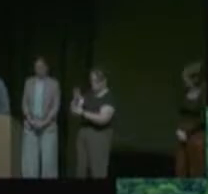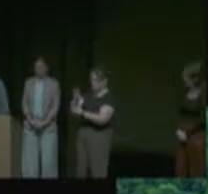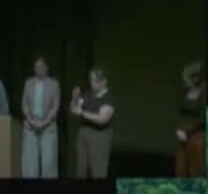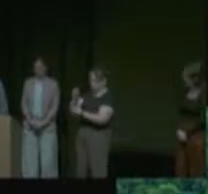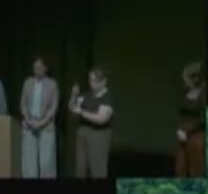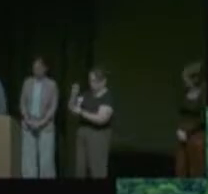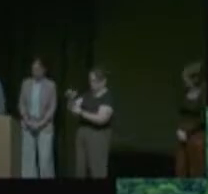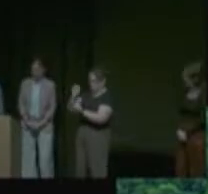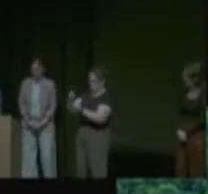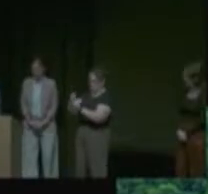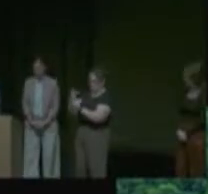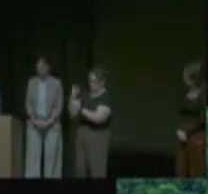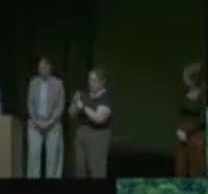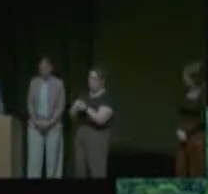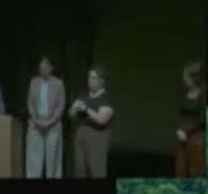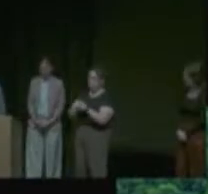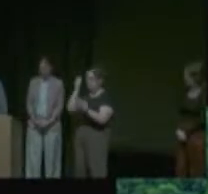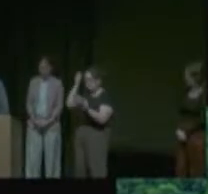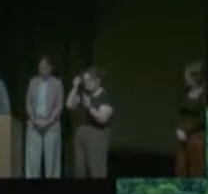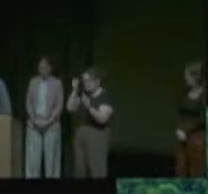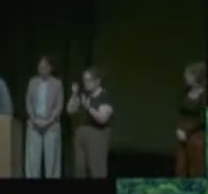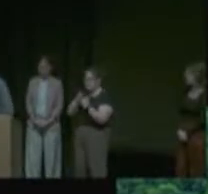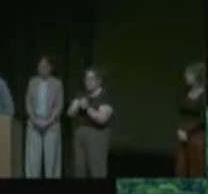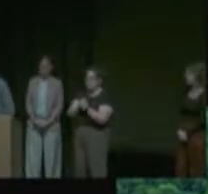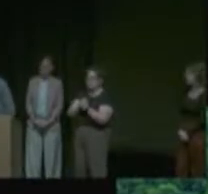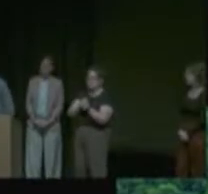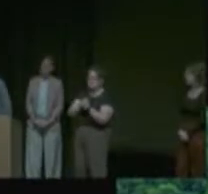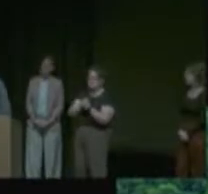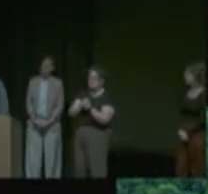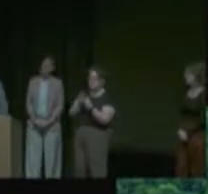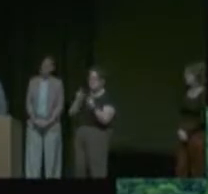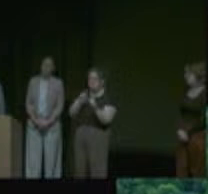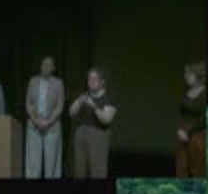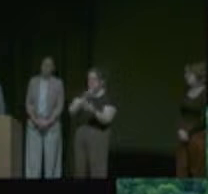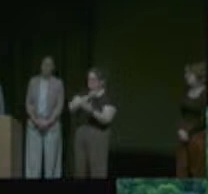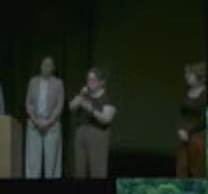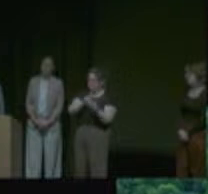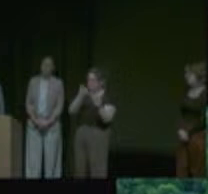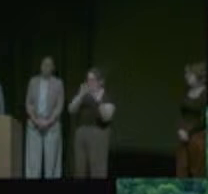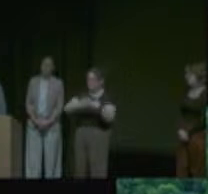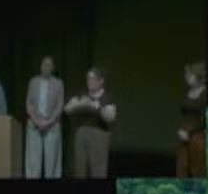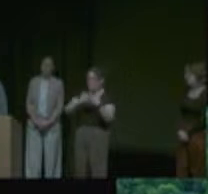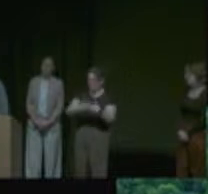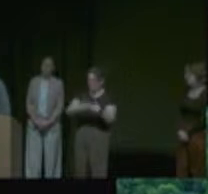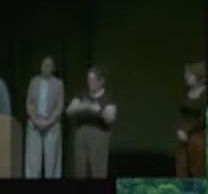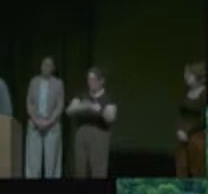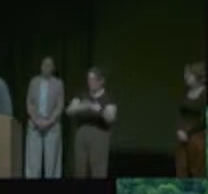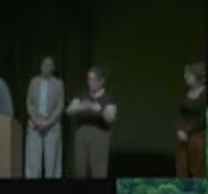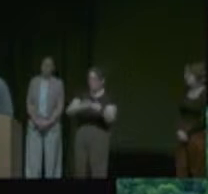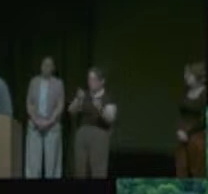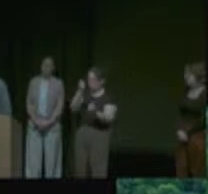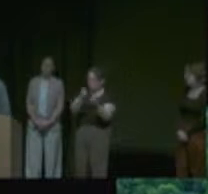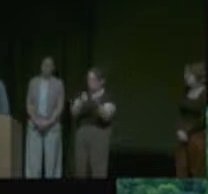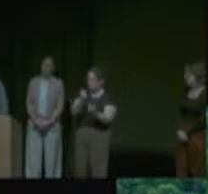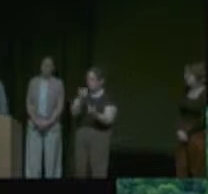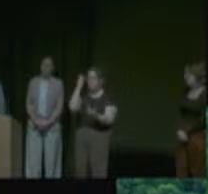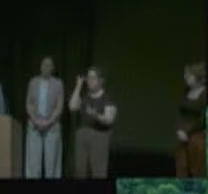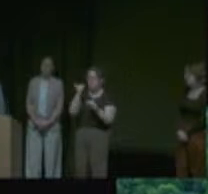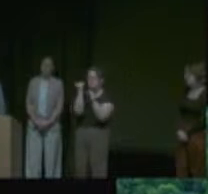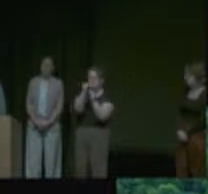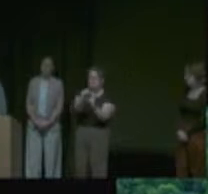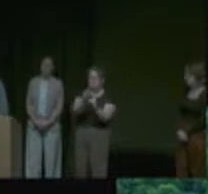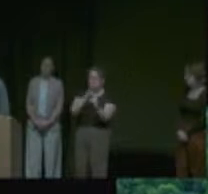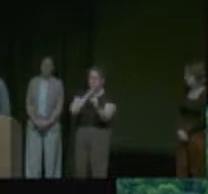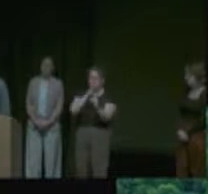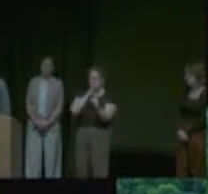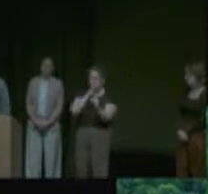it was looked at and ultimately designed as a mechanical removal to limit the amount of water that's being removed